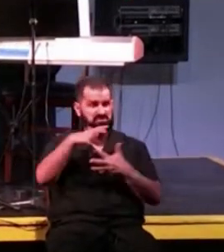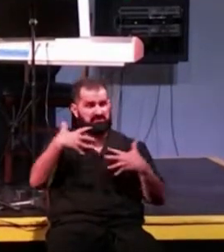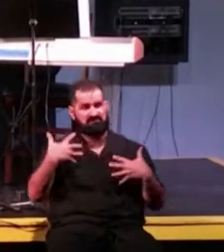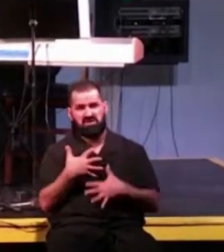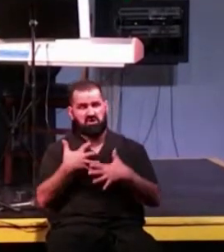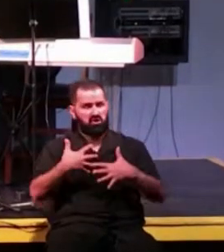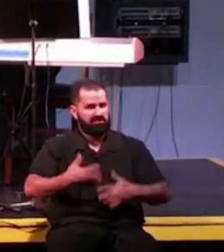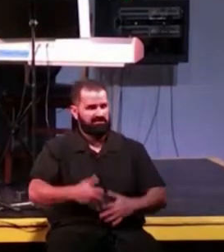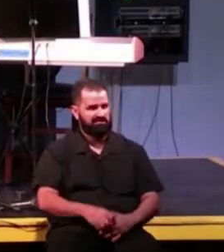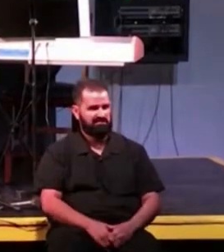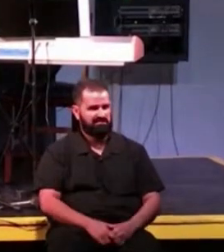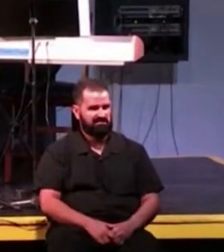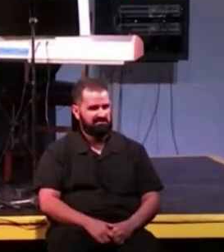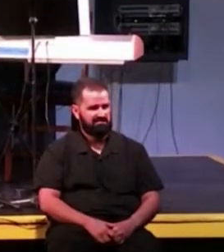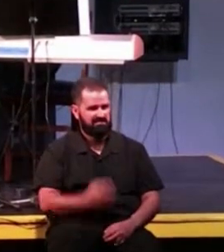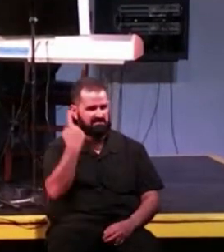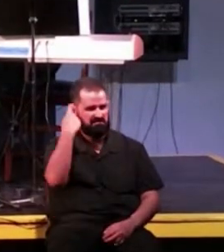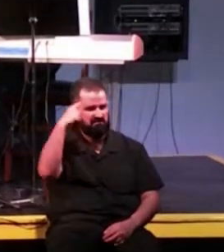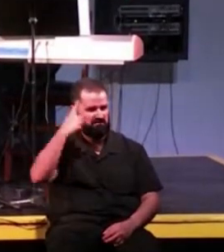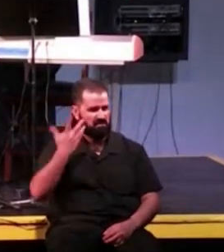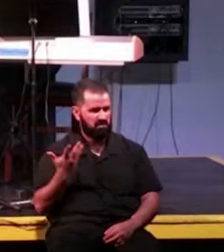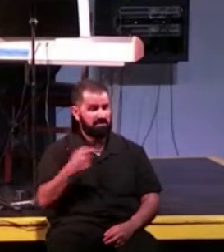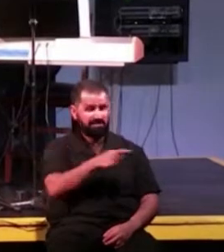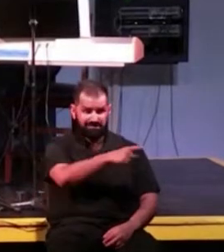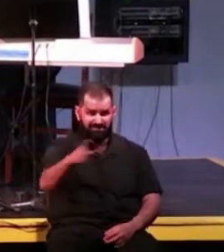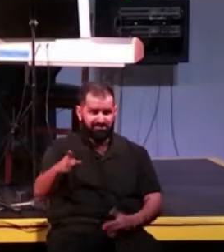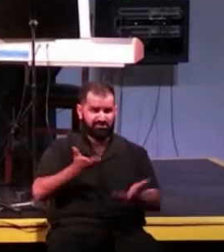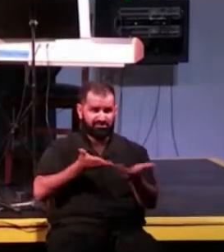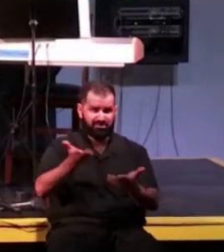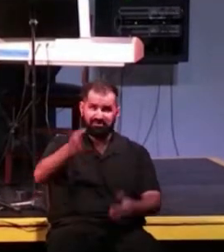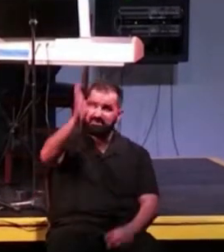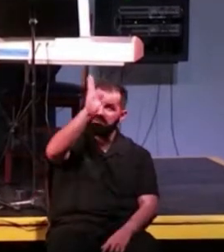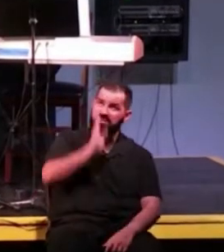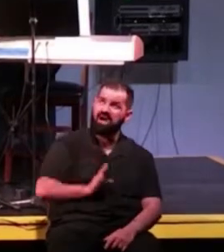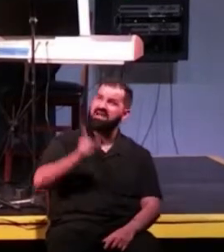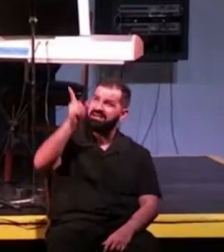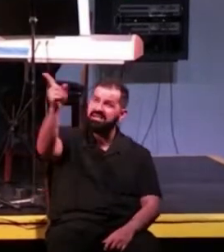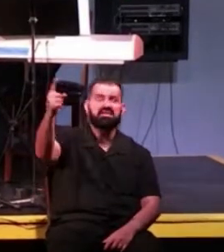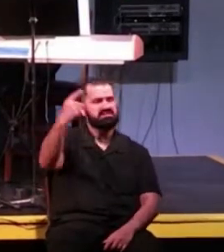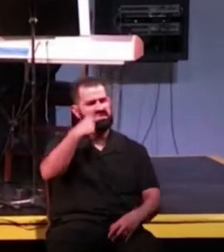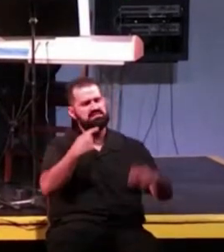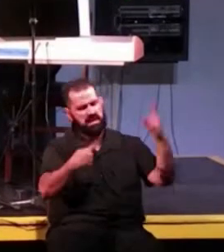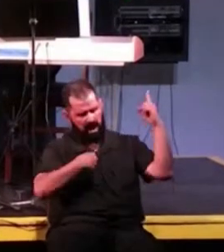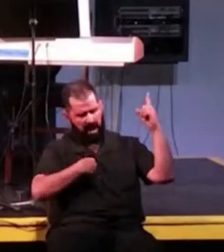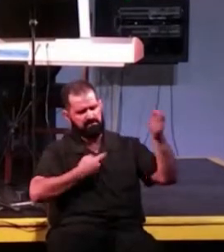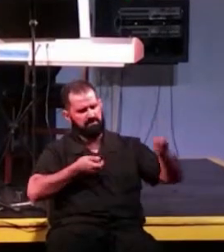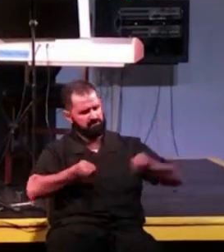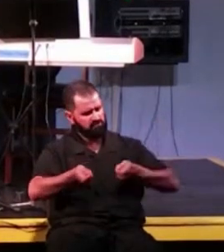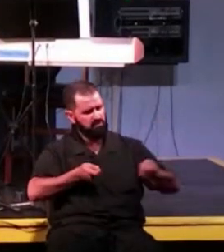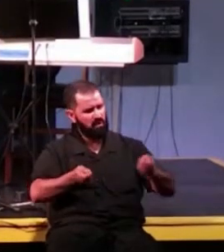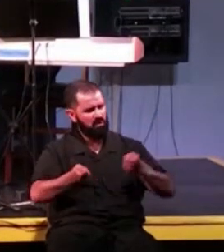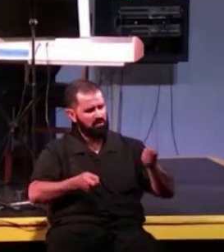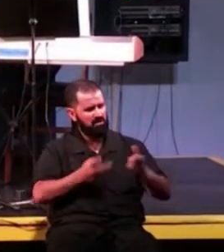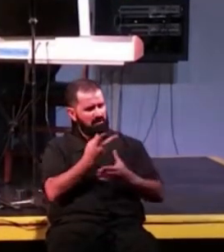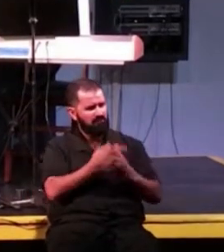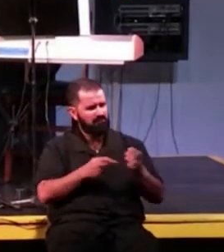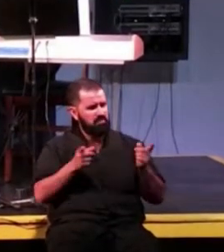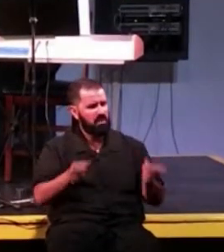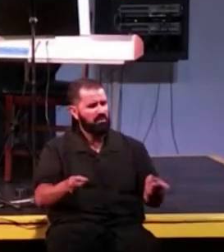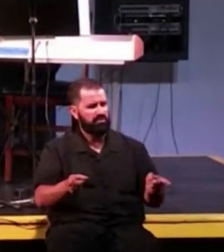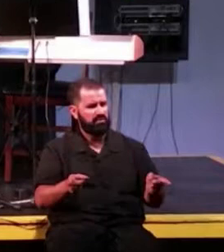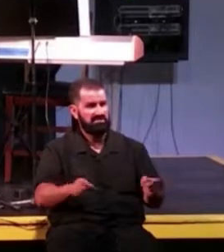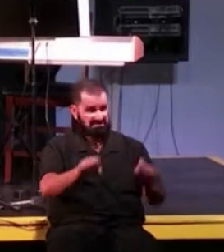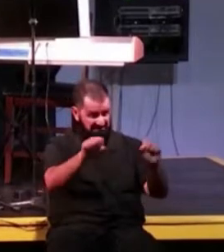fear. When you serve a God who says, I'm in control, can you